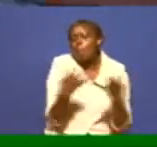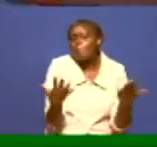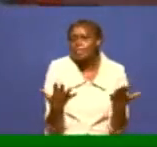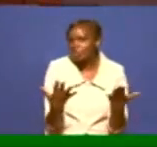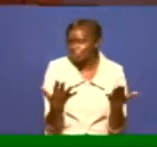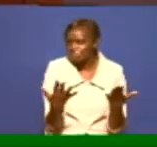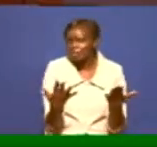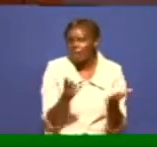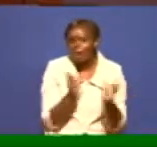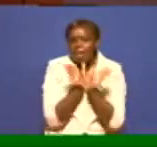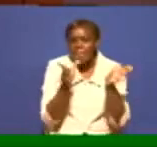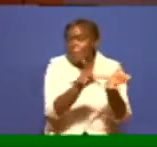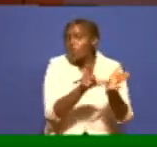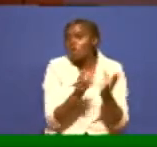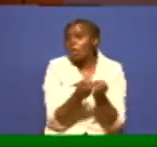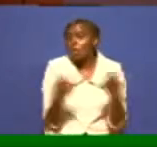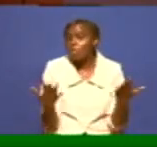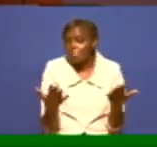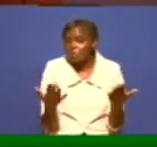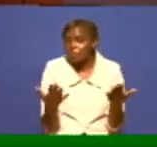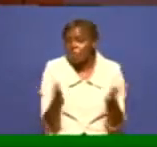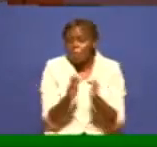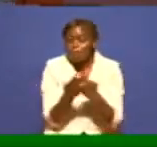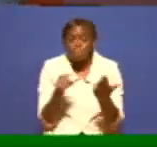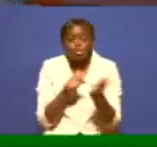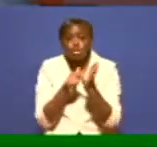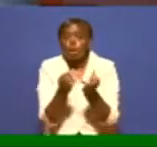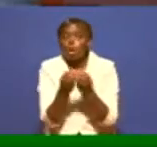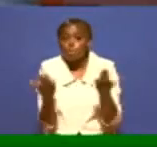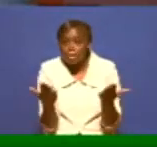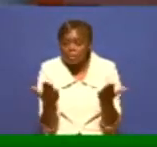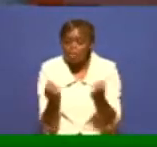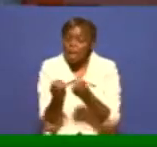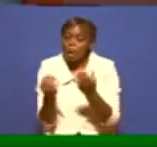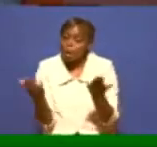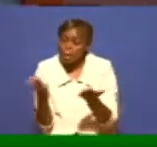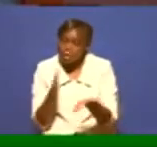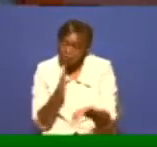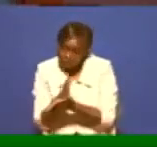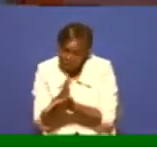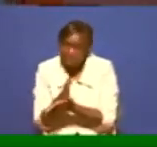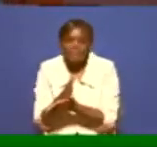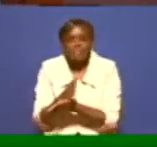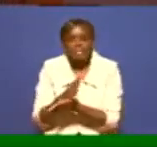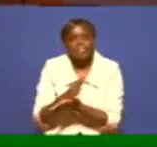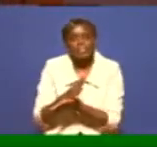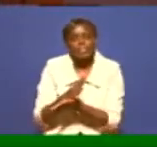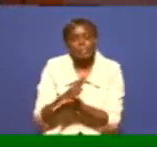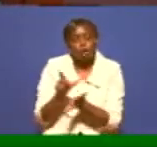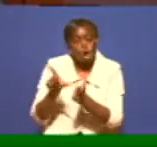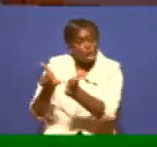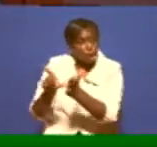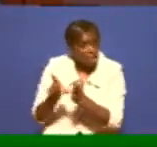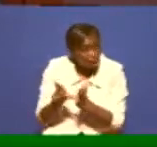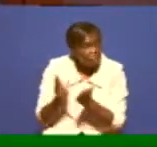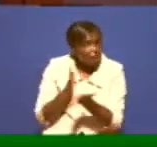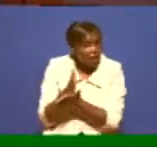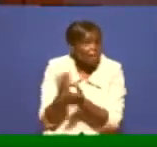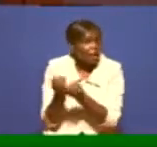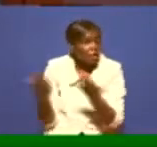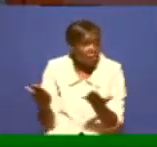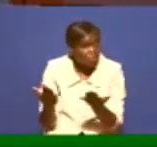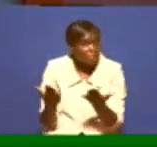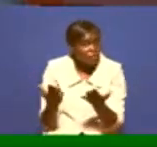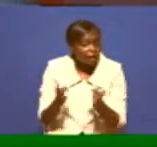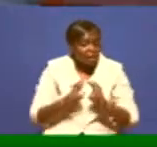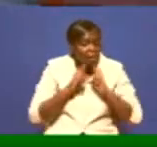is public debt as reported in our books, how much is guaranteed debt as reported through those other